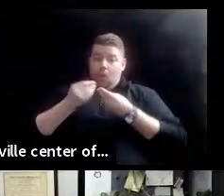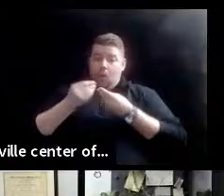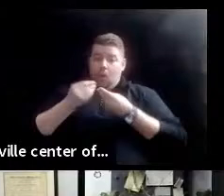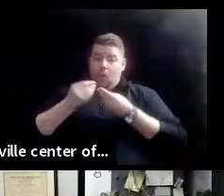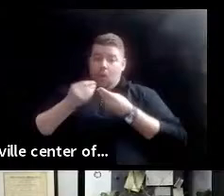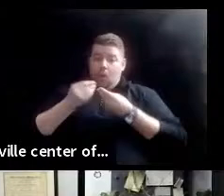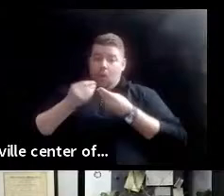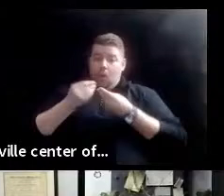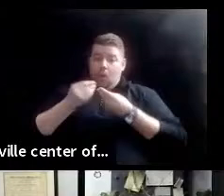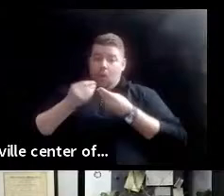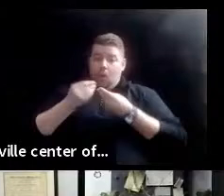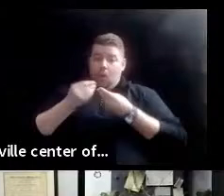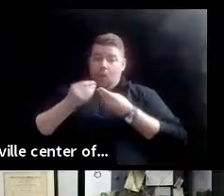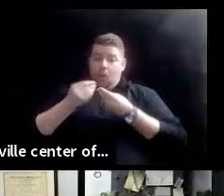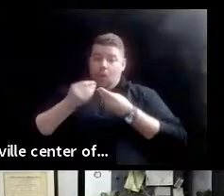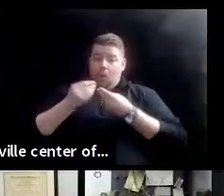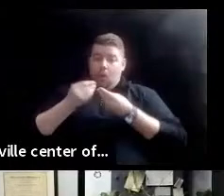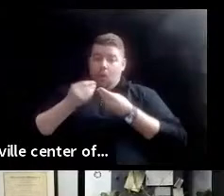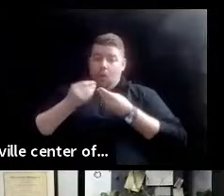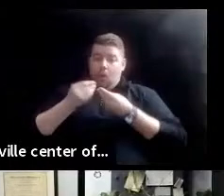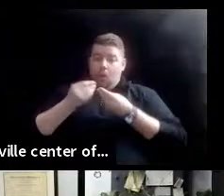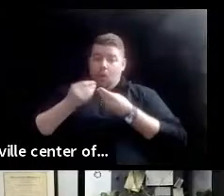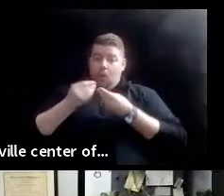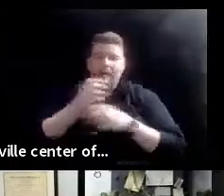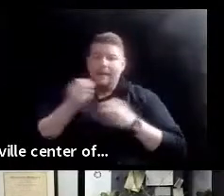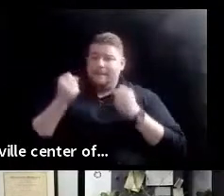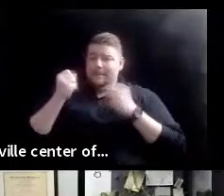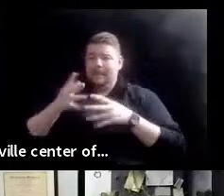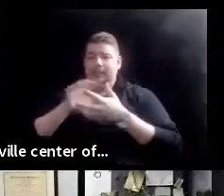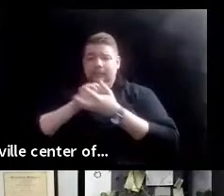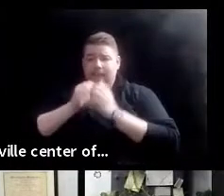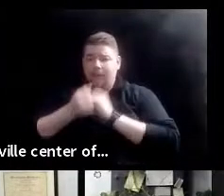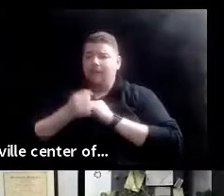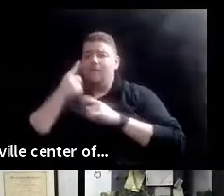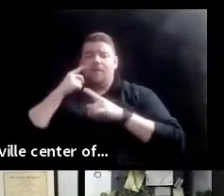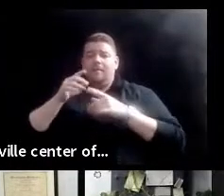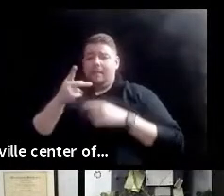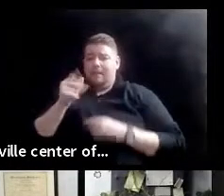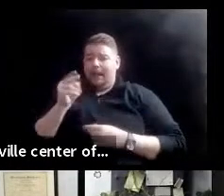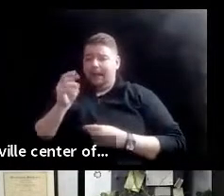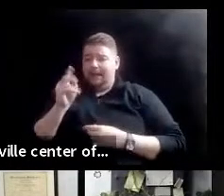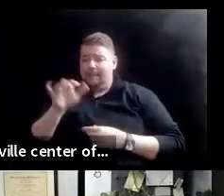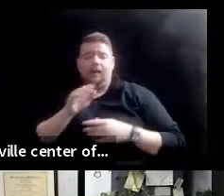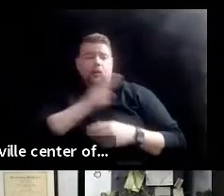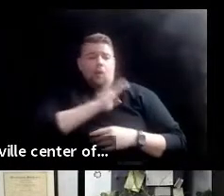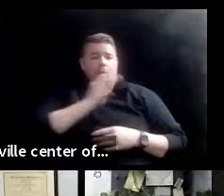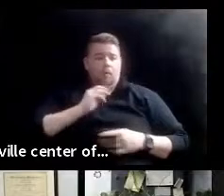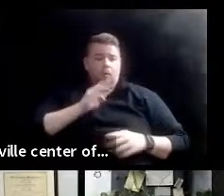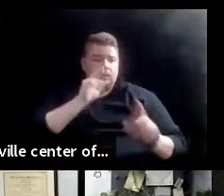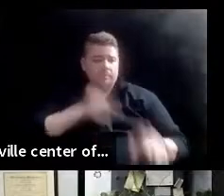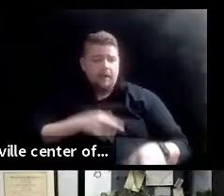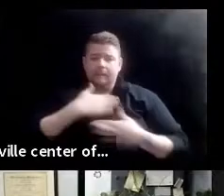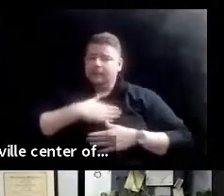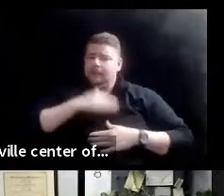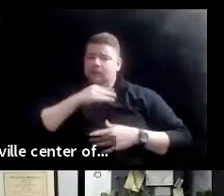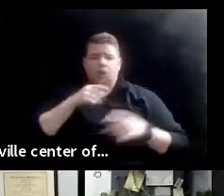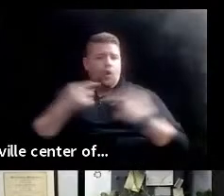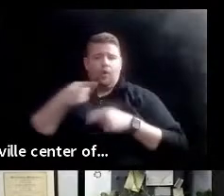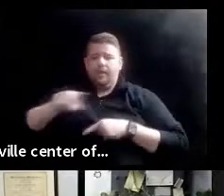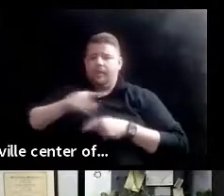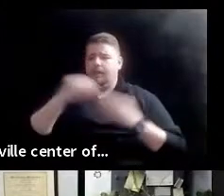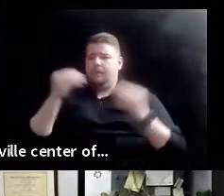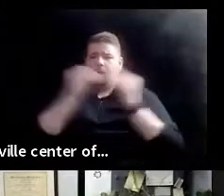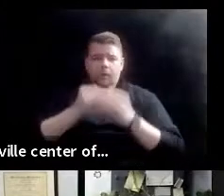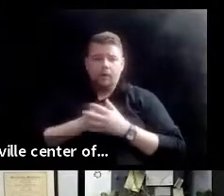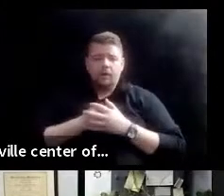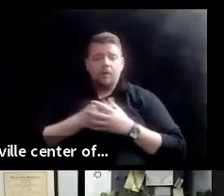the hospitality and locally owned restaurants are suffering from both the pandemic and the board's response. Please do not hurt them further. We